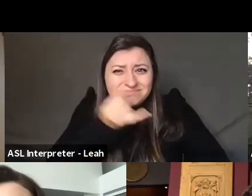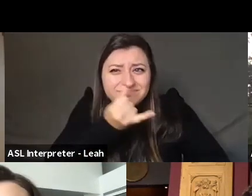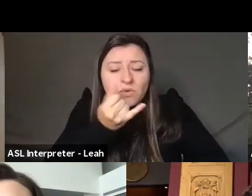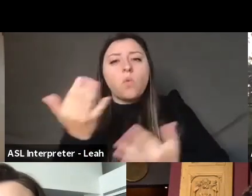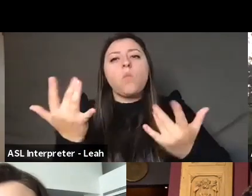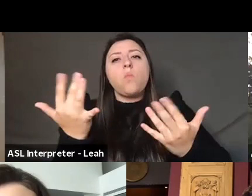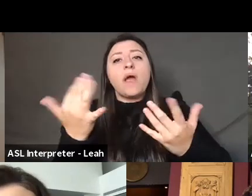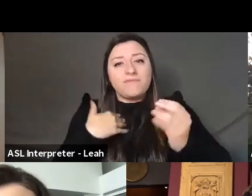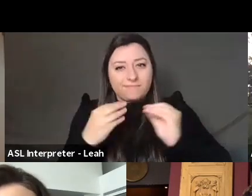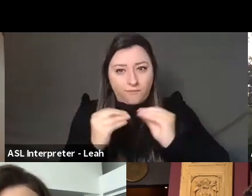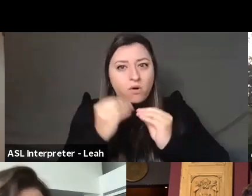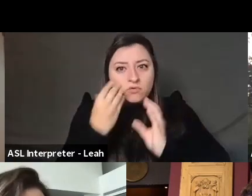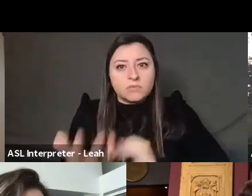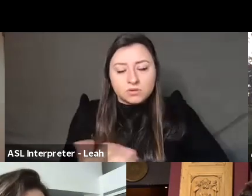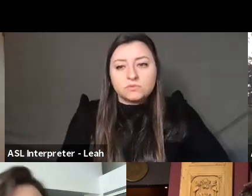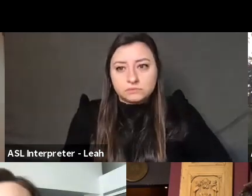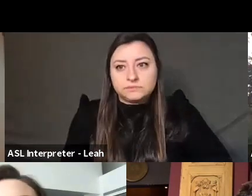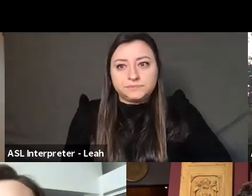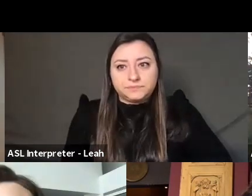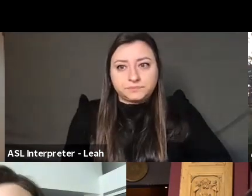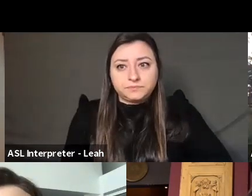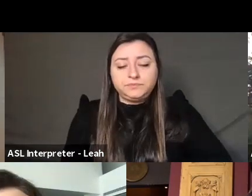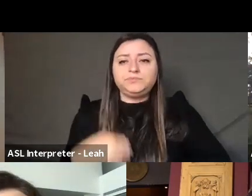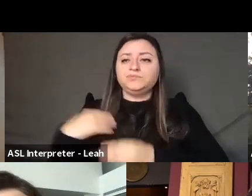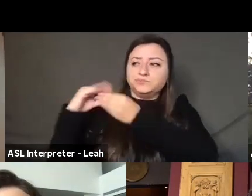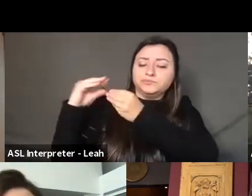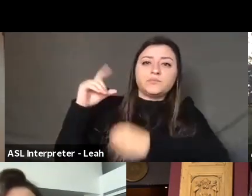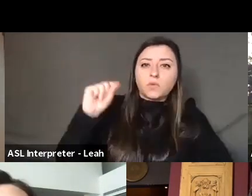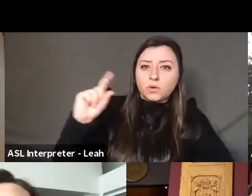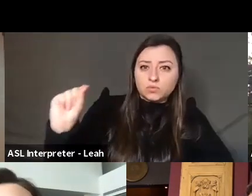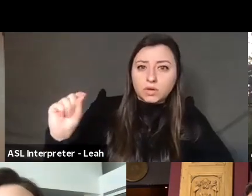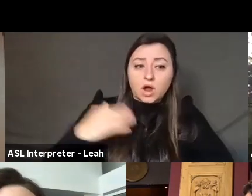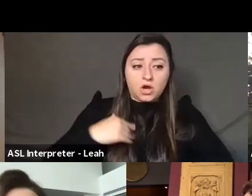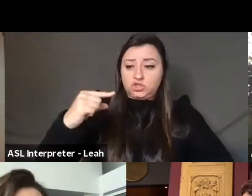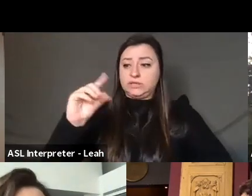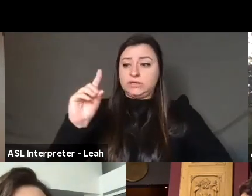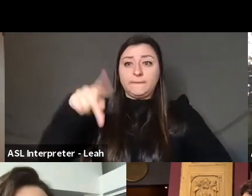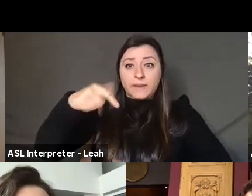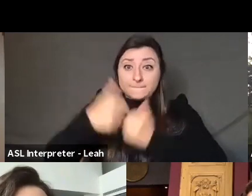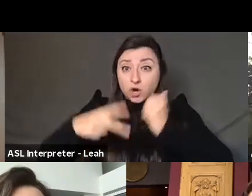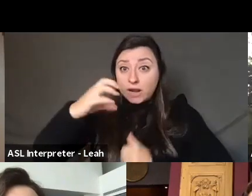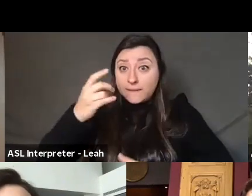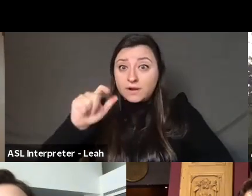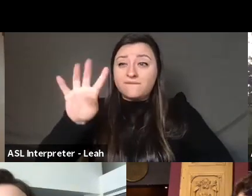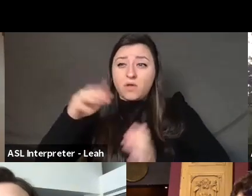you hear this next piece of data. As I said, in 2020, our GDP per capita was